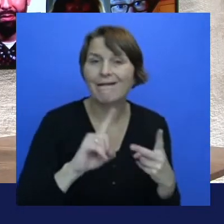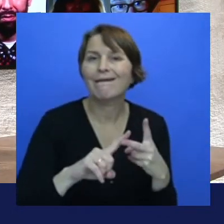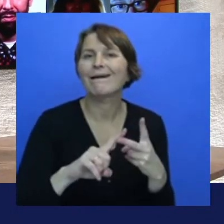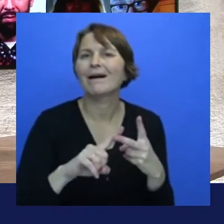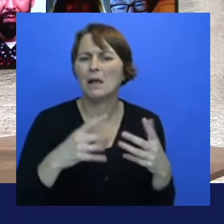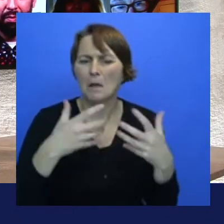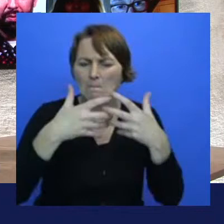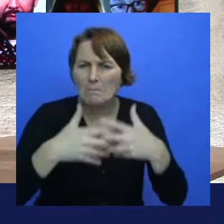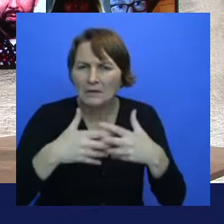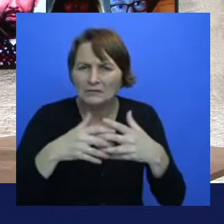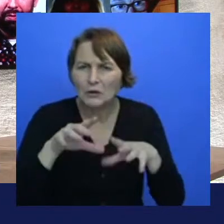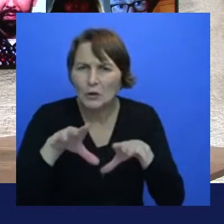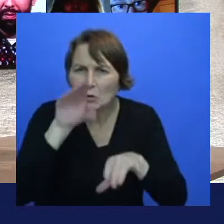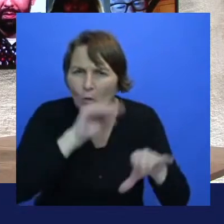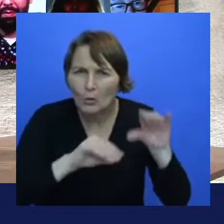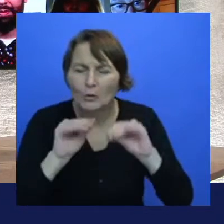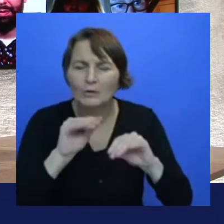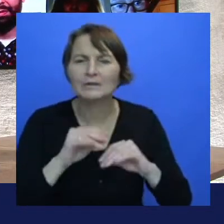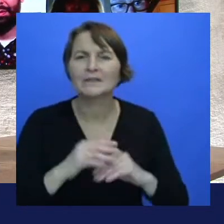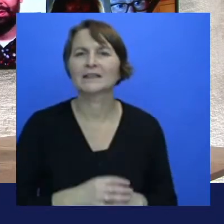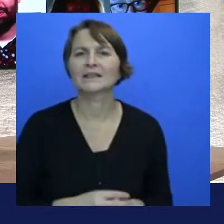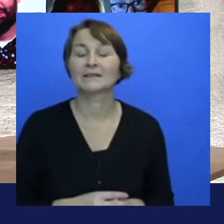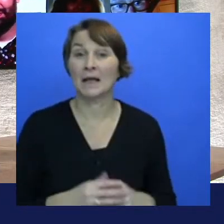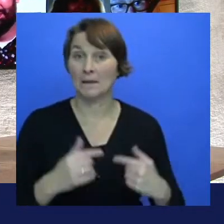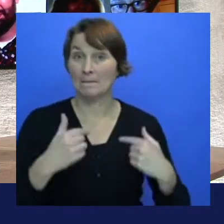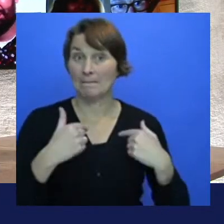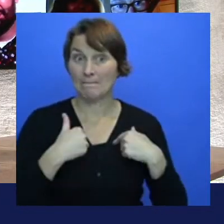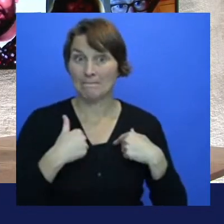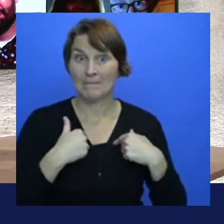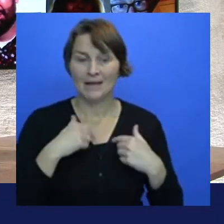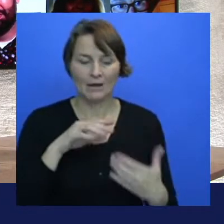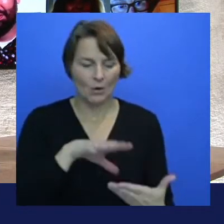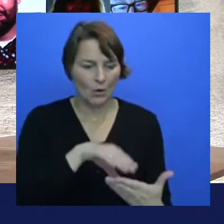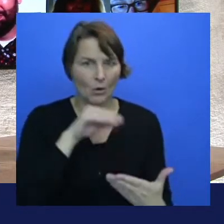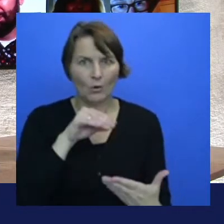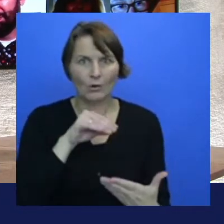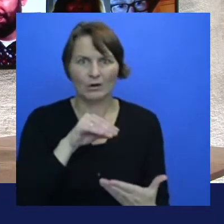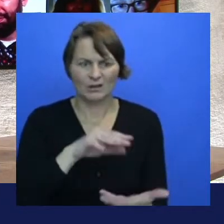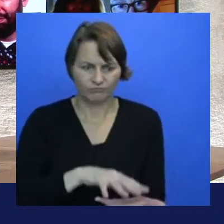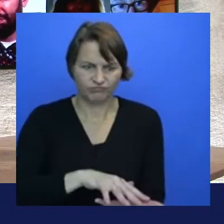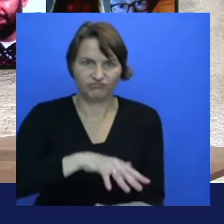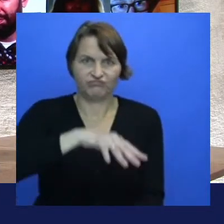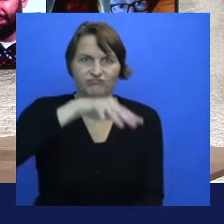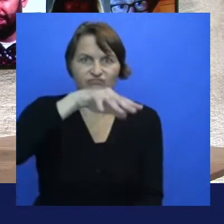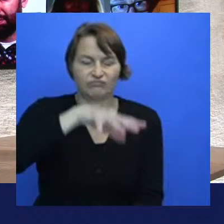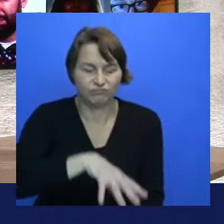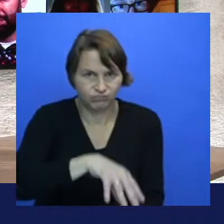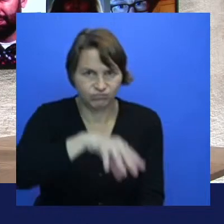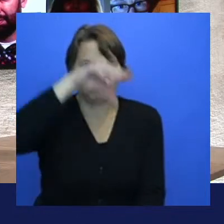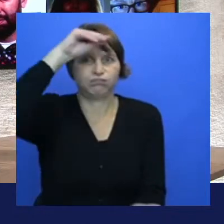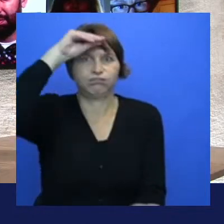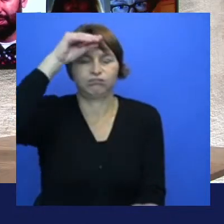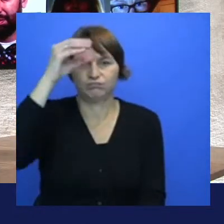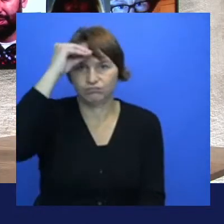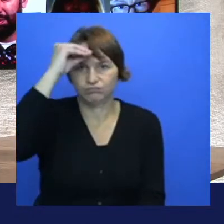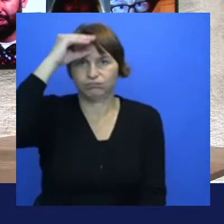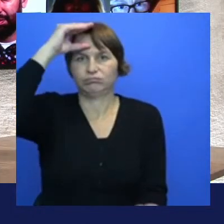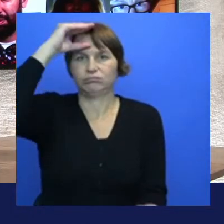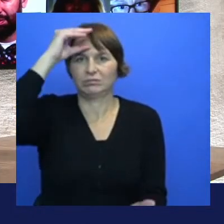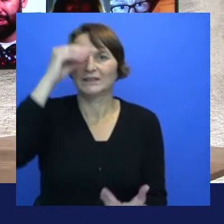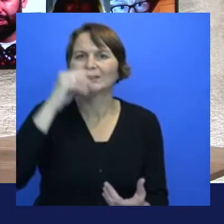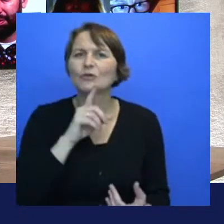conversation. I personally learned a lot, and it's actually going back to Miriam's